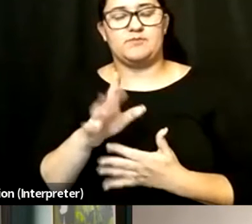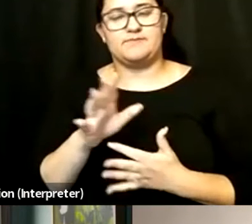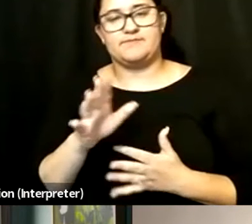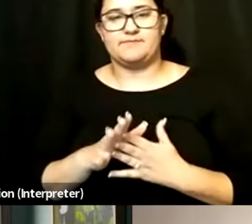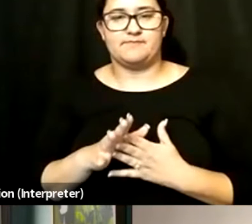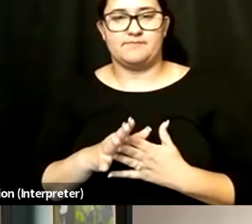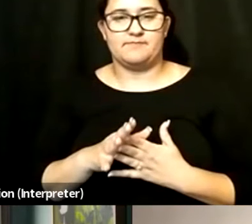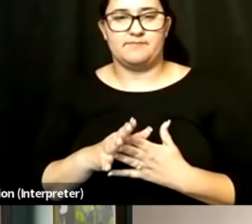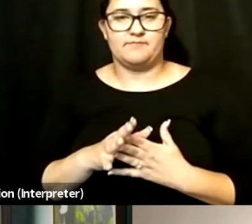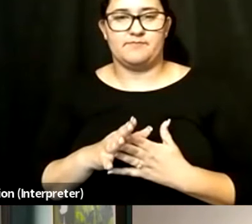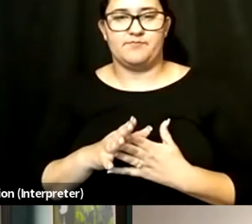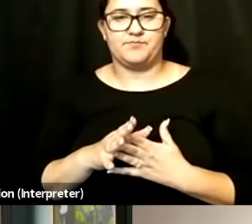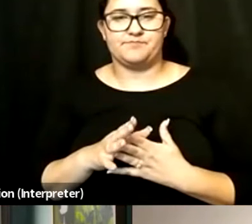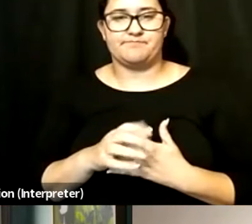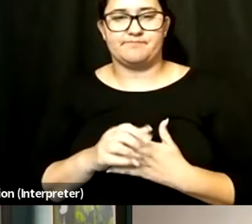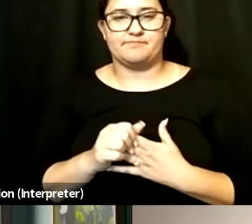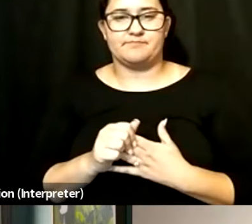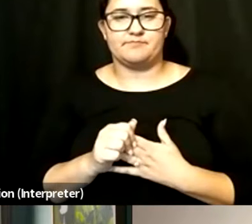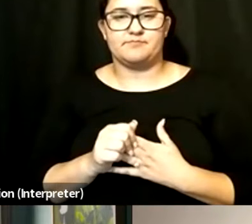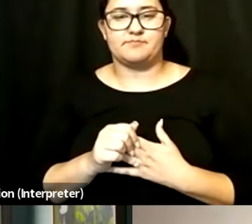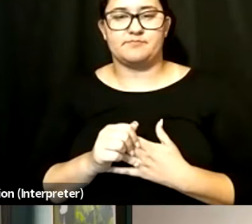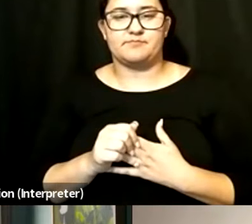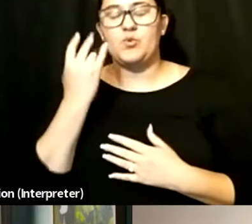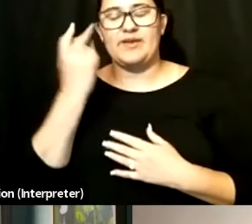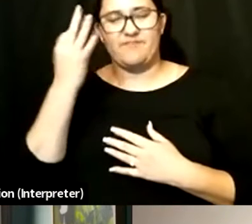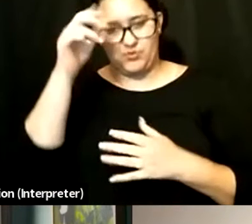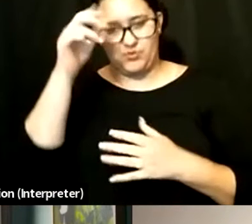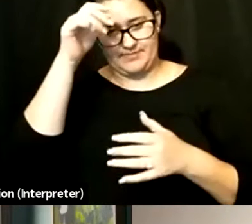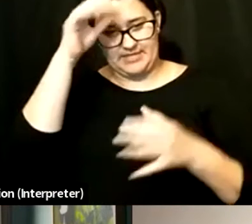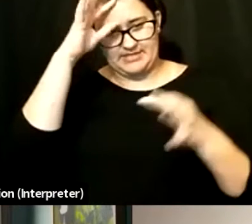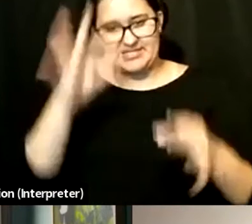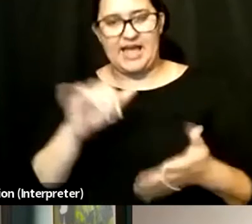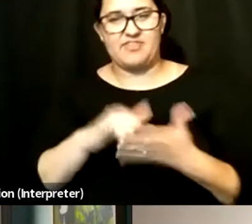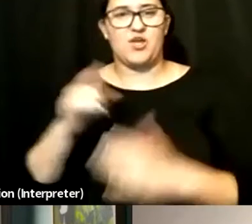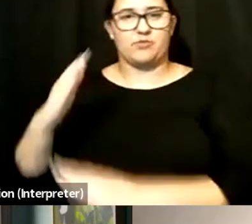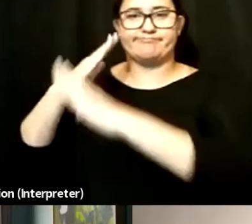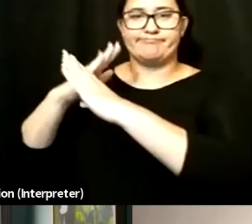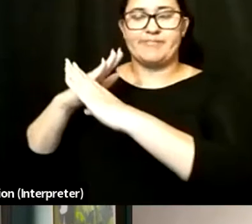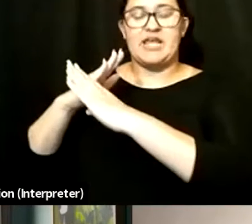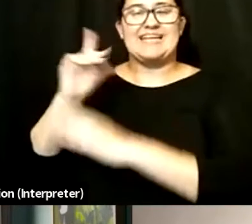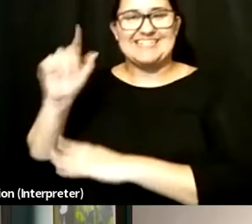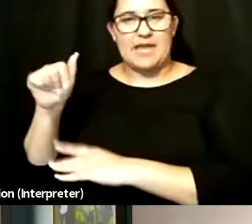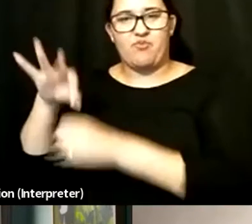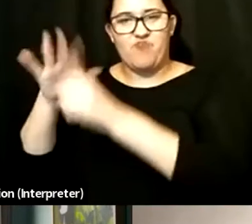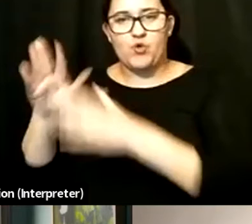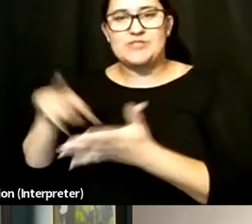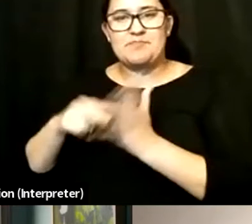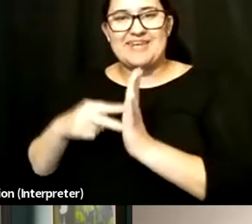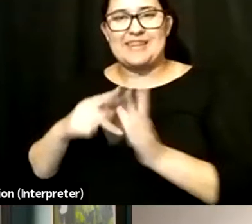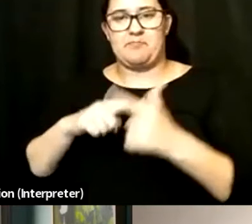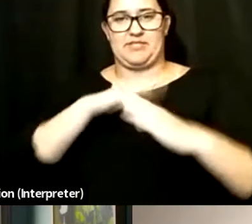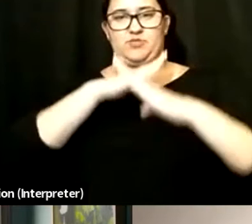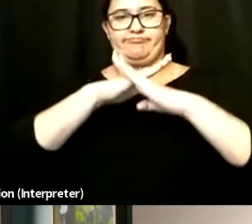disabled voters, you're disenfranchising Black voters, Indigenous voters, queer voters, because every single marginalization leads to